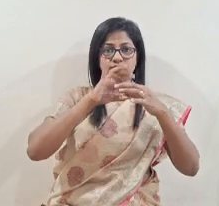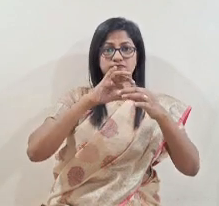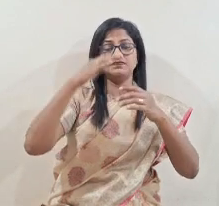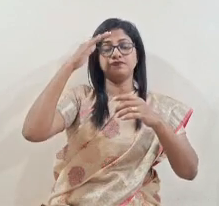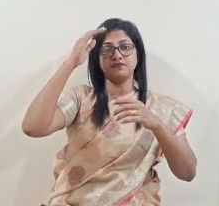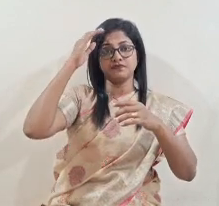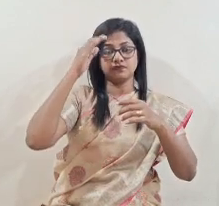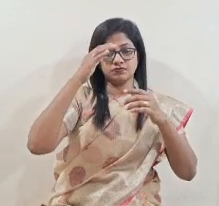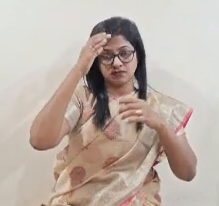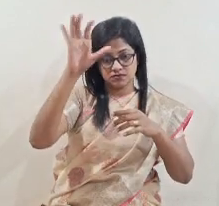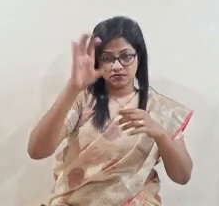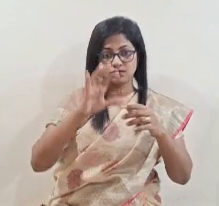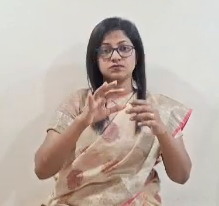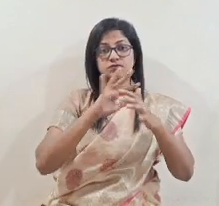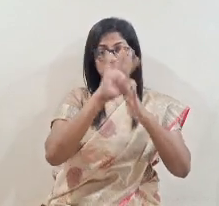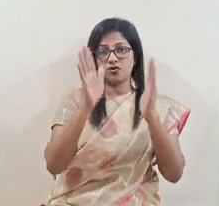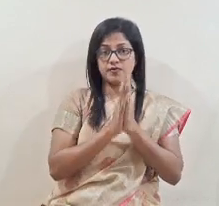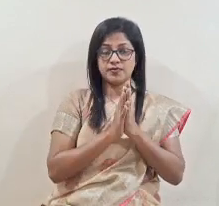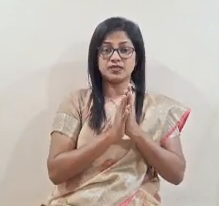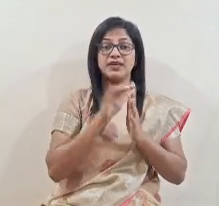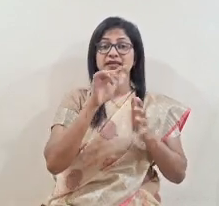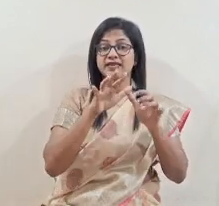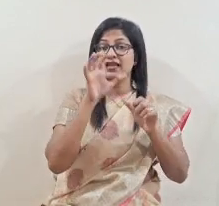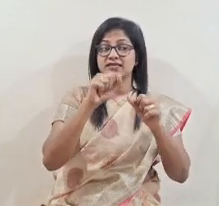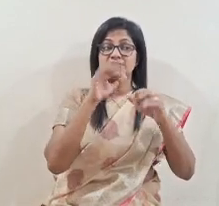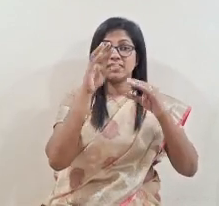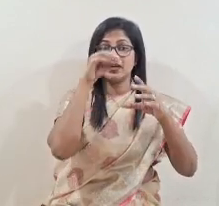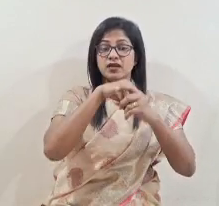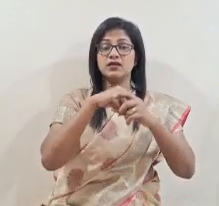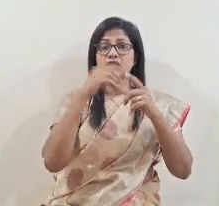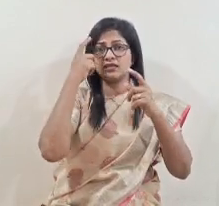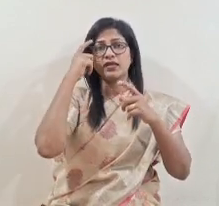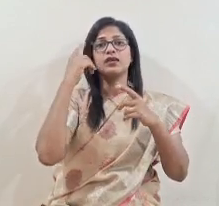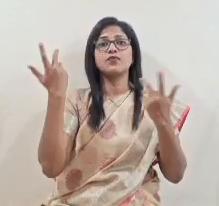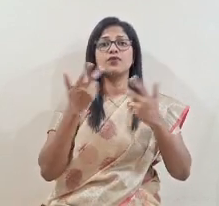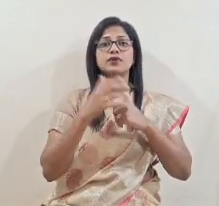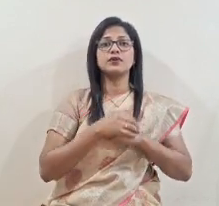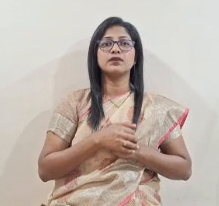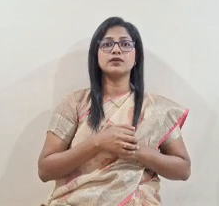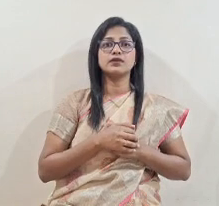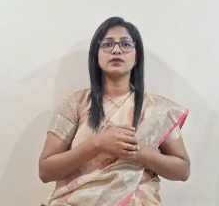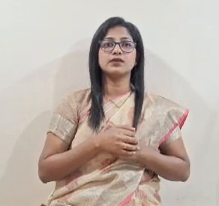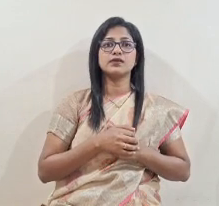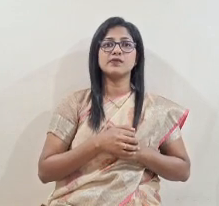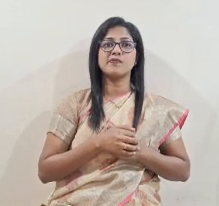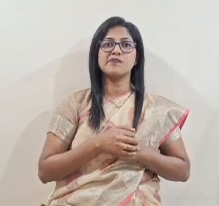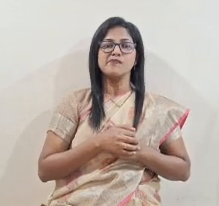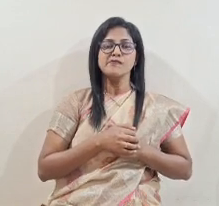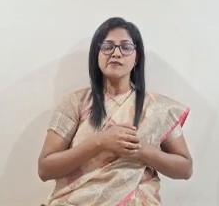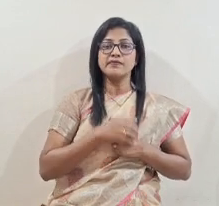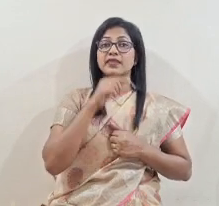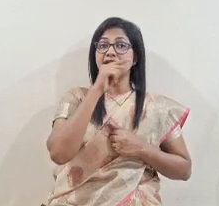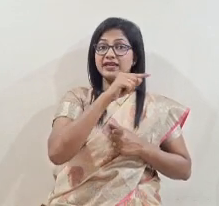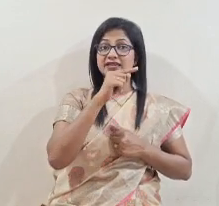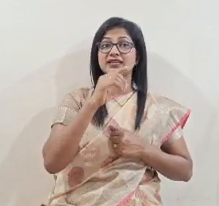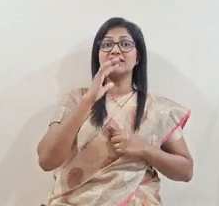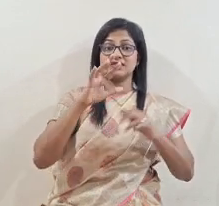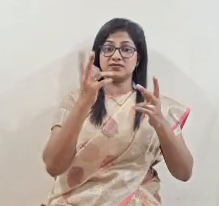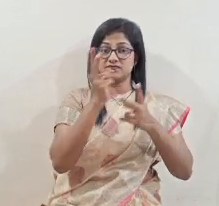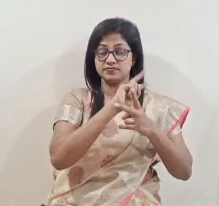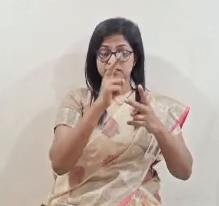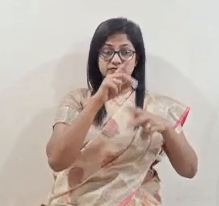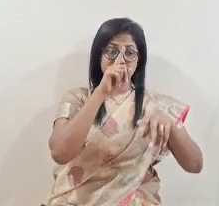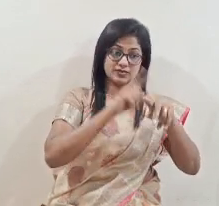It is actually composed of both time and distance because. Okay. But in these times, physical